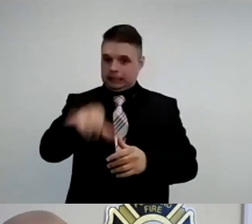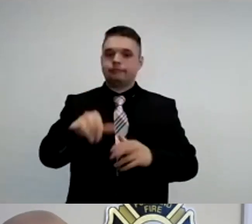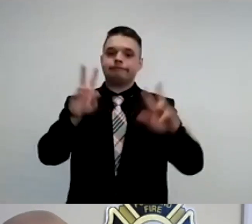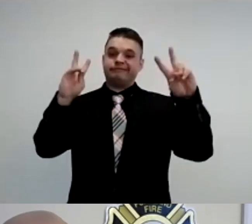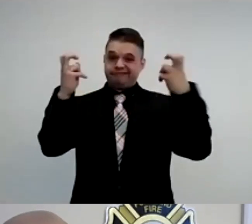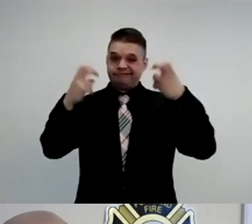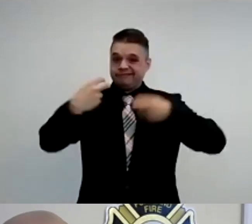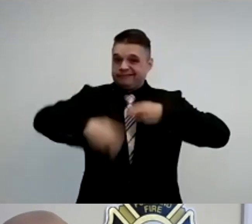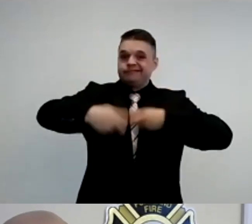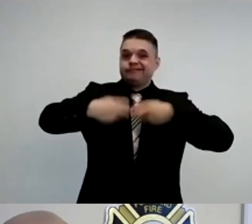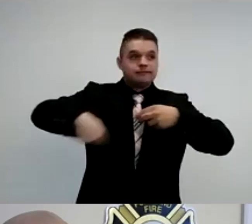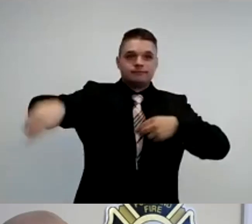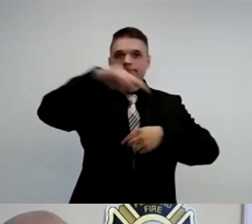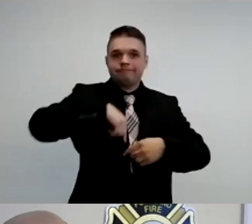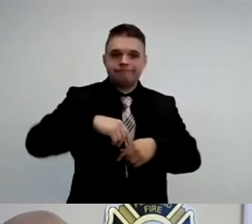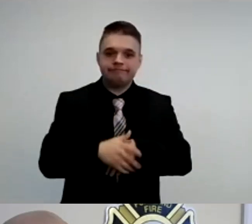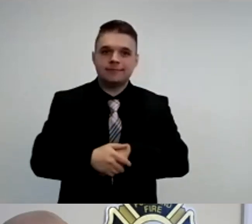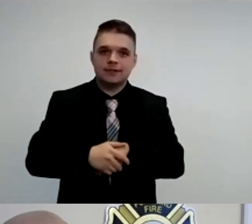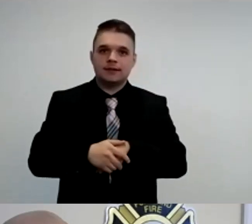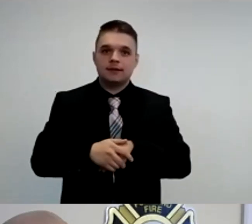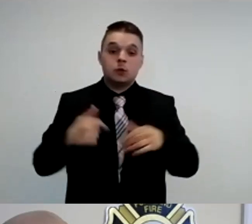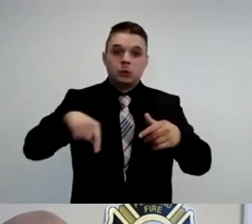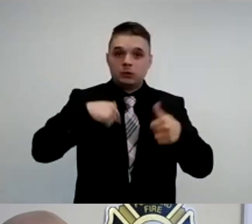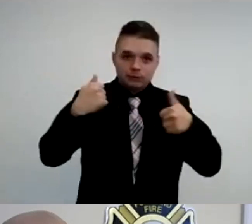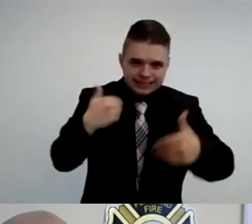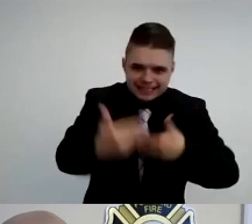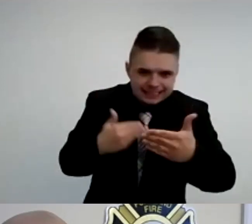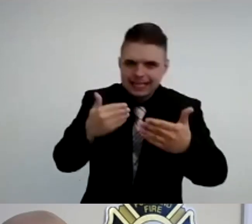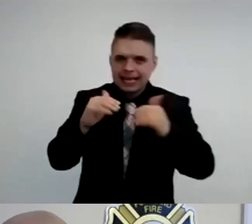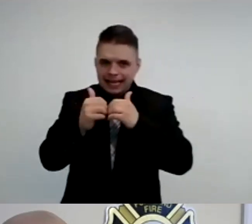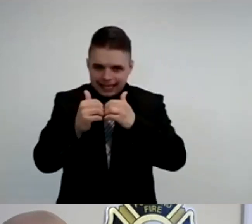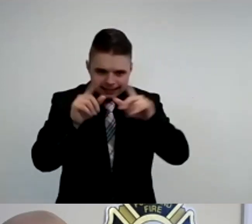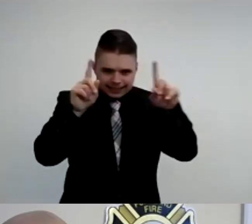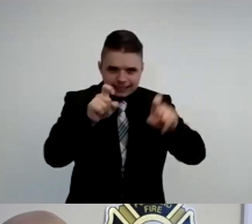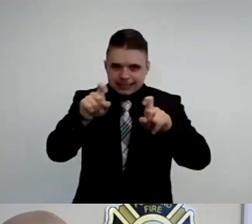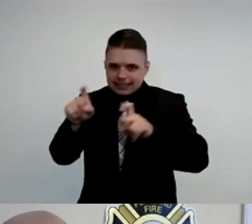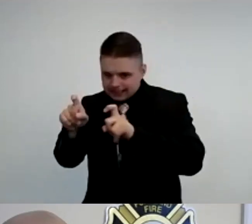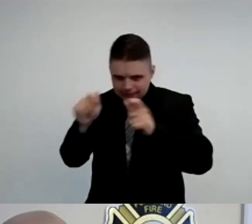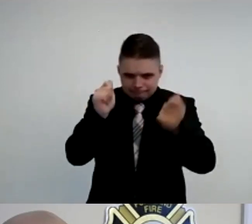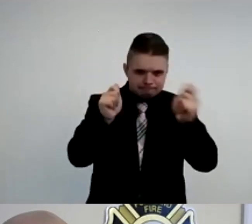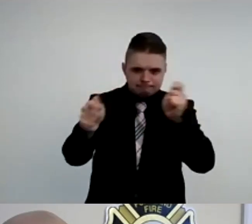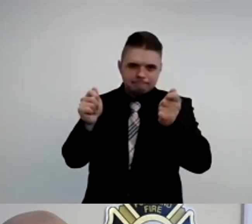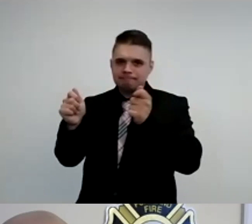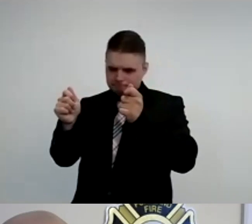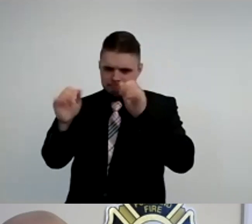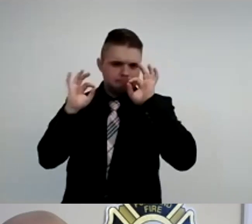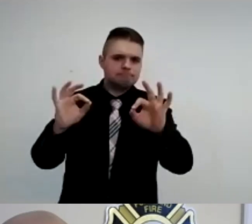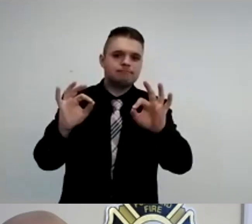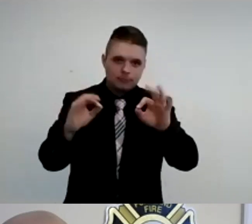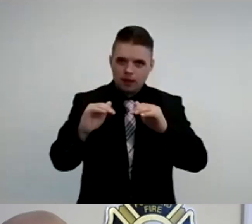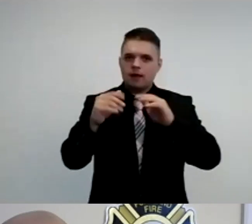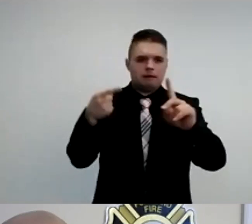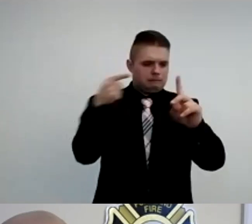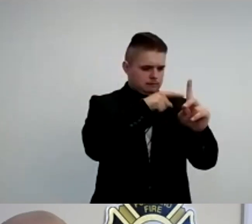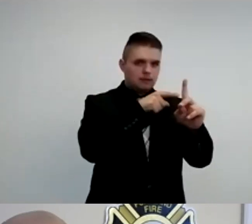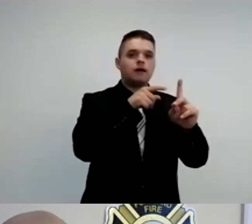trying to figure out the role of testing from a public health standpoint in our response. It also leads us back to just some very practical criteria